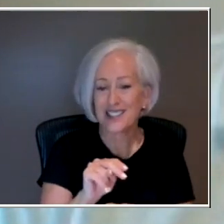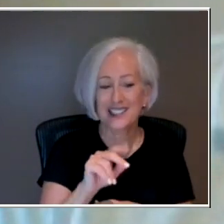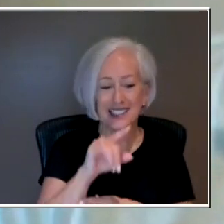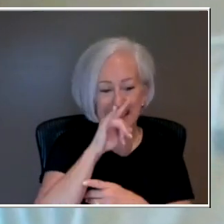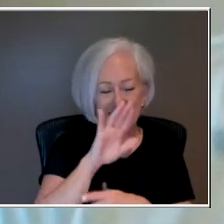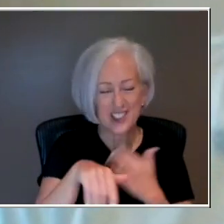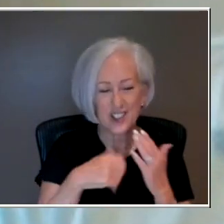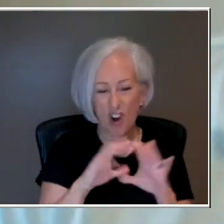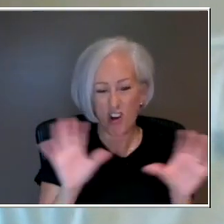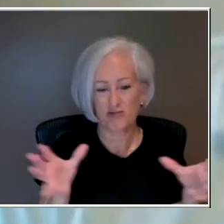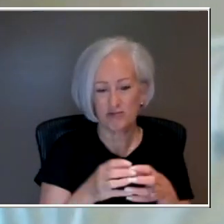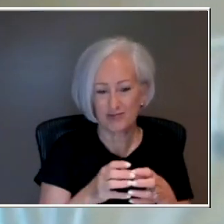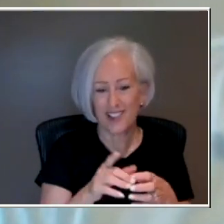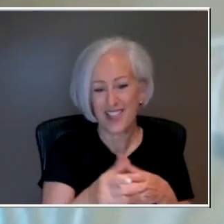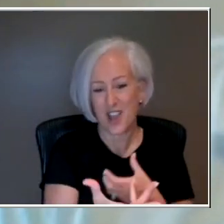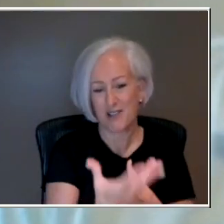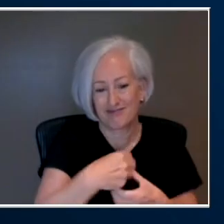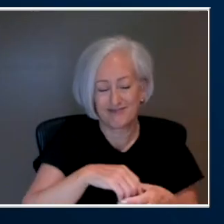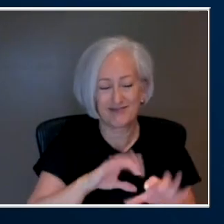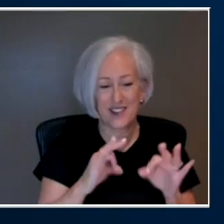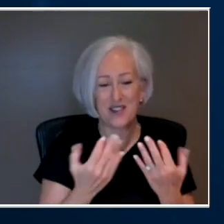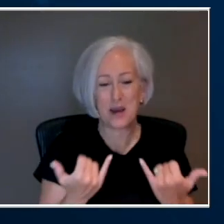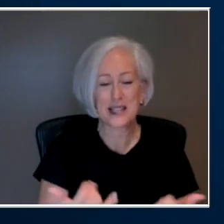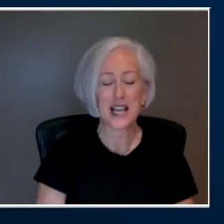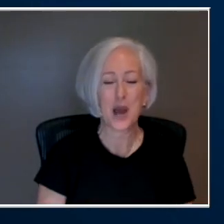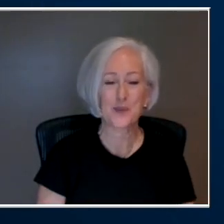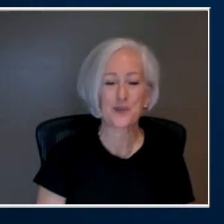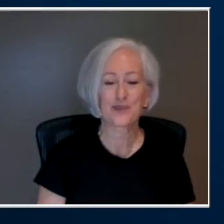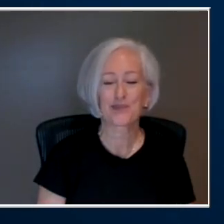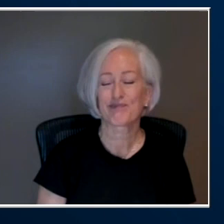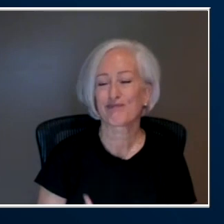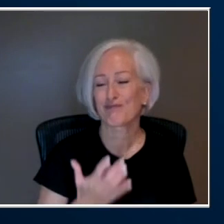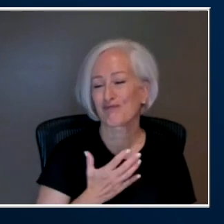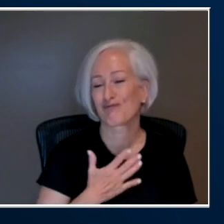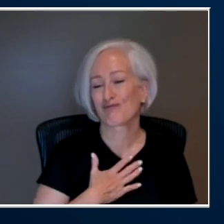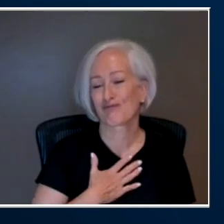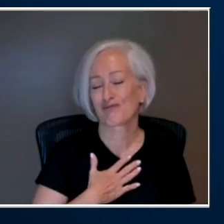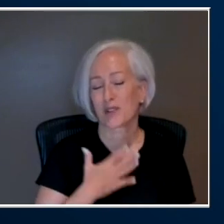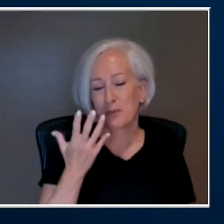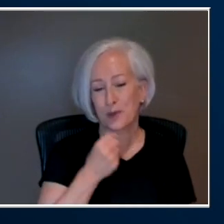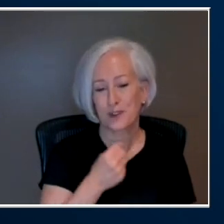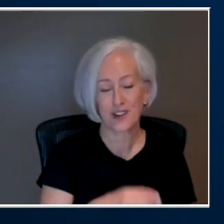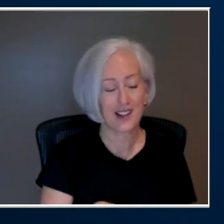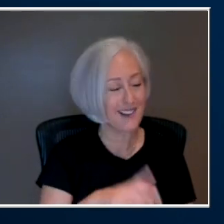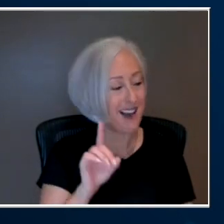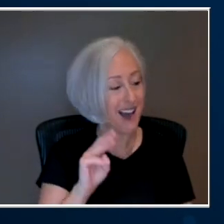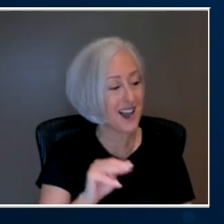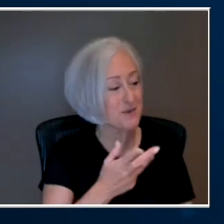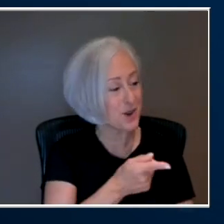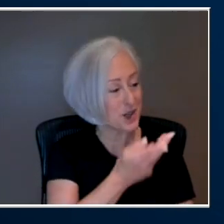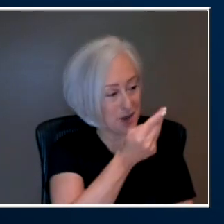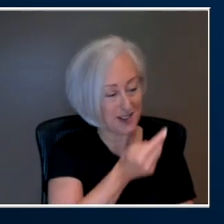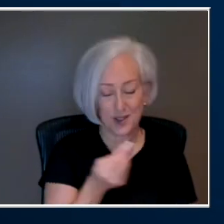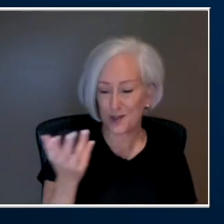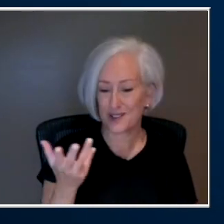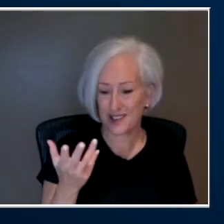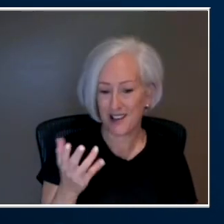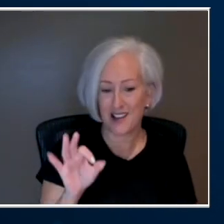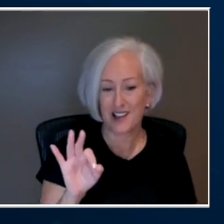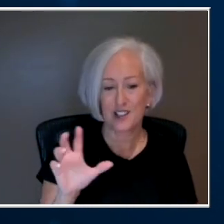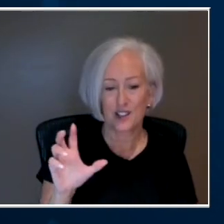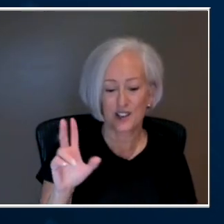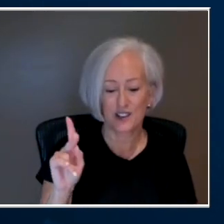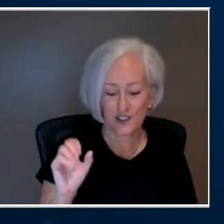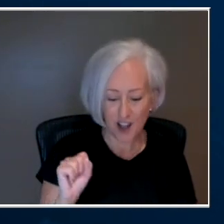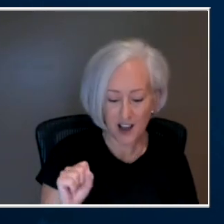because they are a part of our family now. That's beautiful. Adam, what would you like to say to the Flachs, but also to